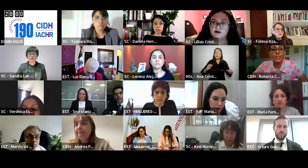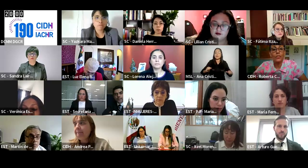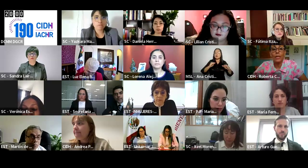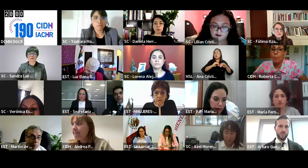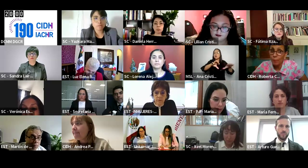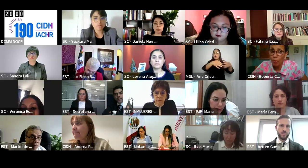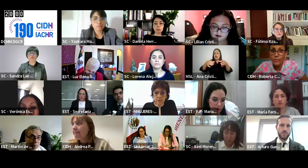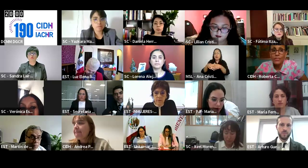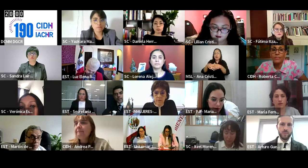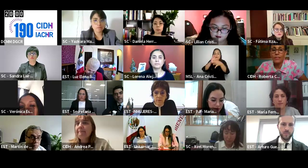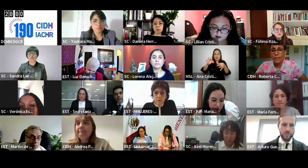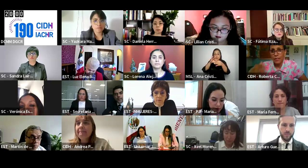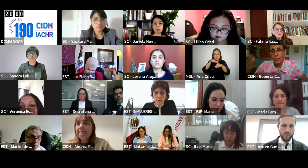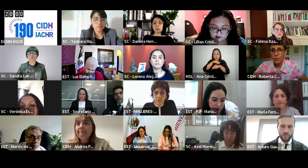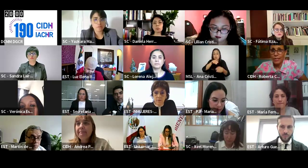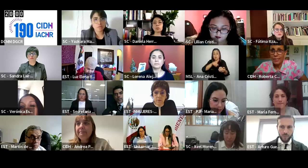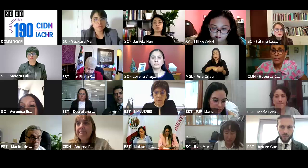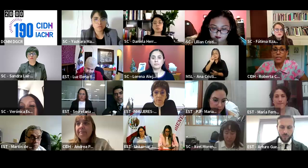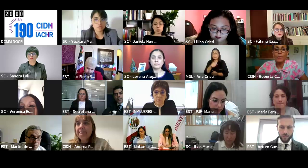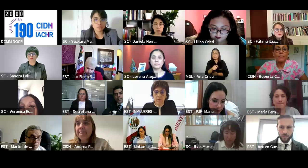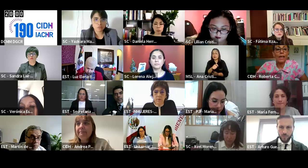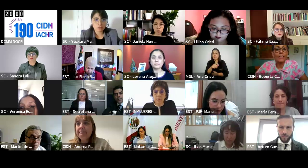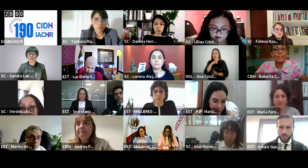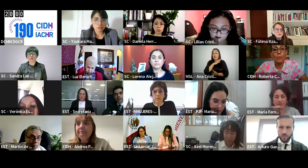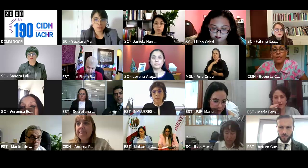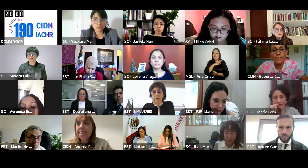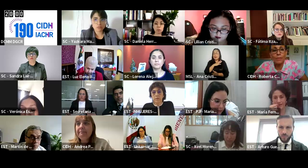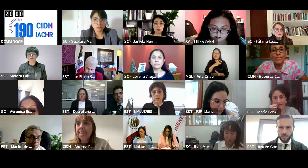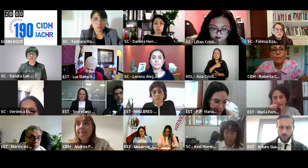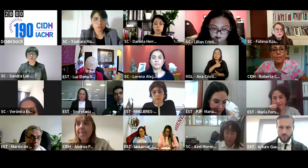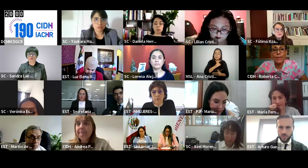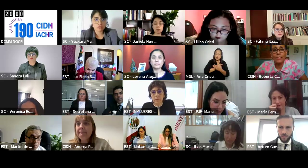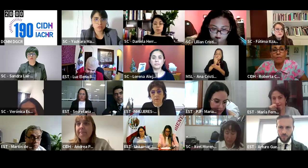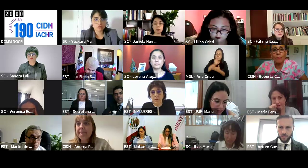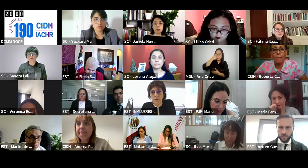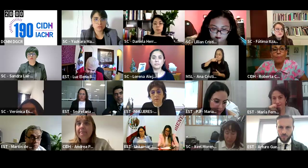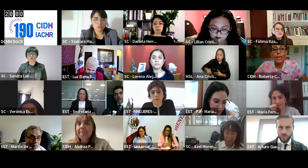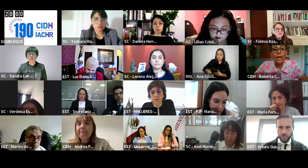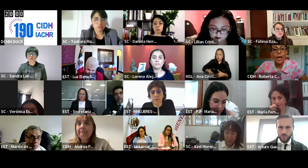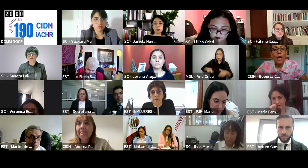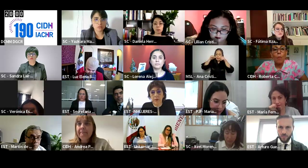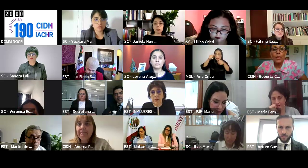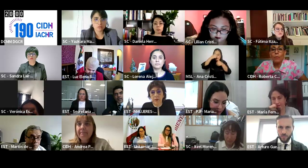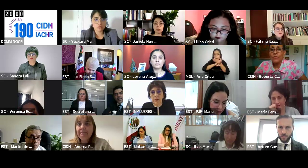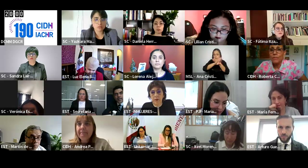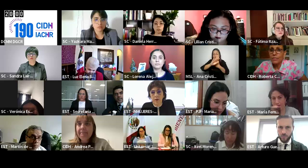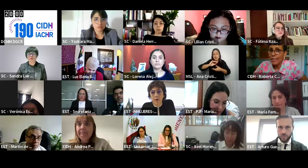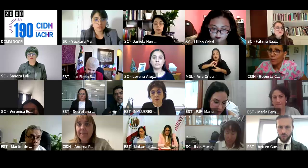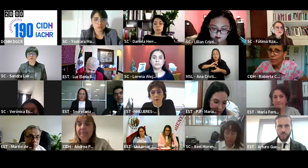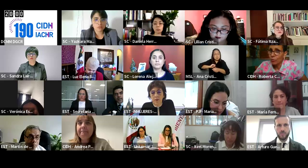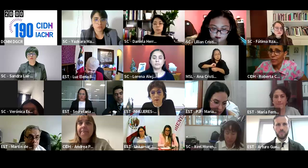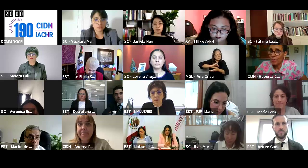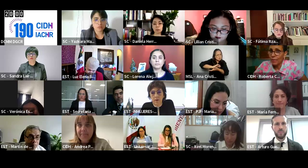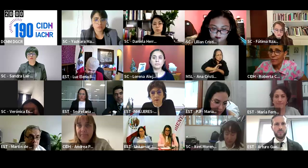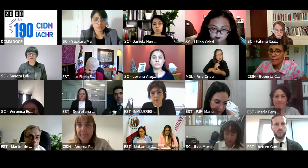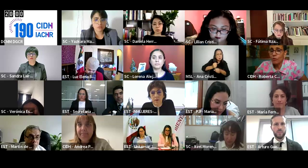developing legislation and public policies to eradicate gender-based violence with a disability perspective. We civil